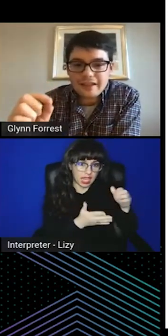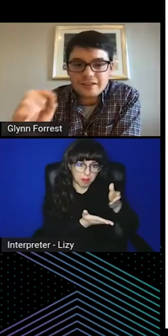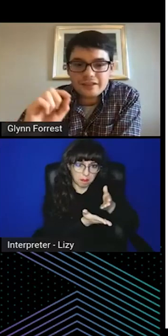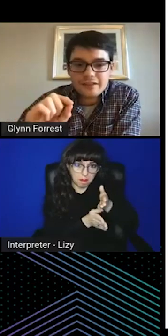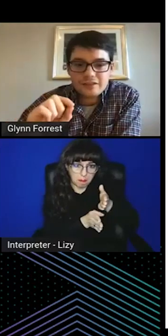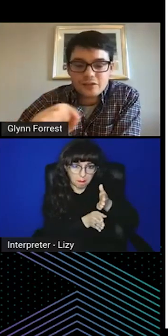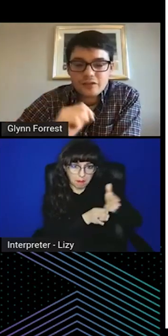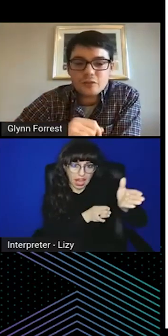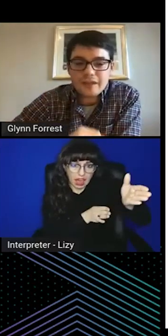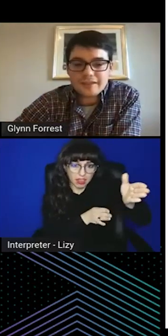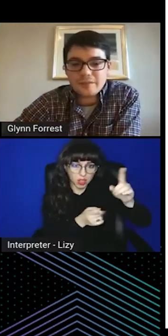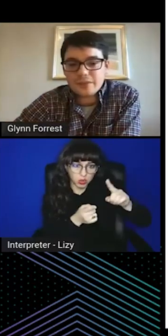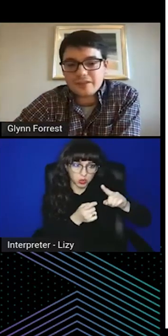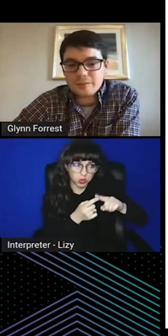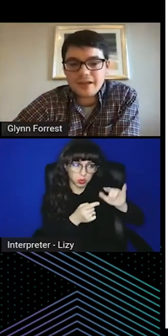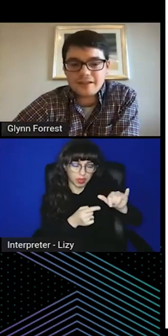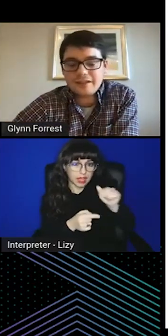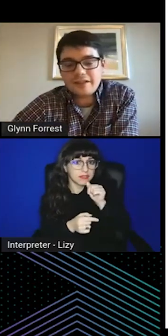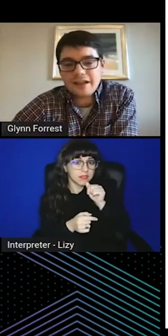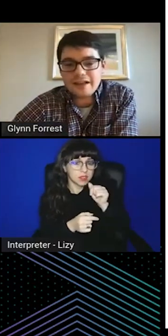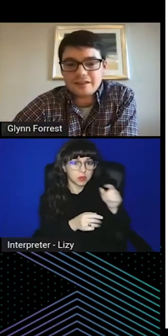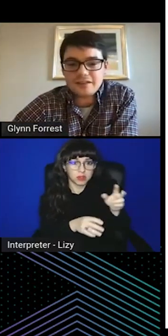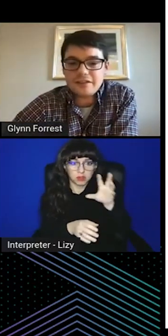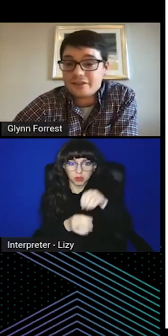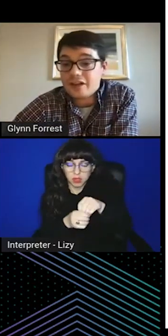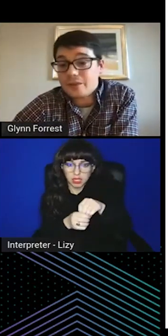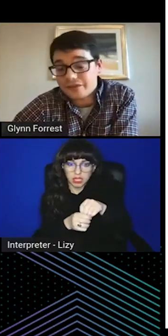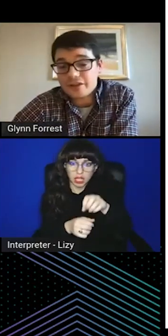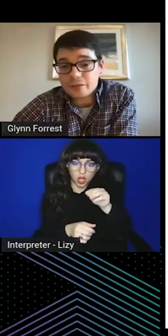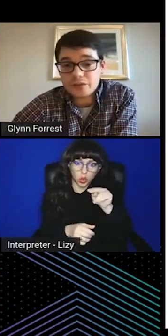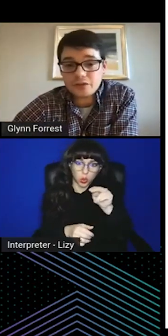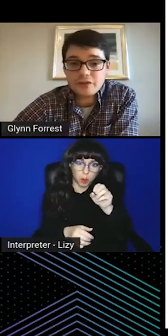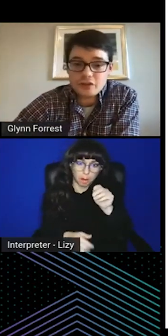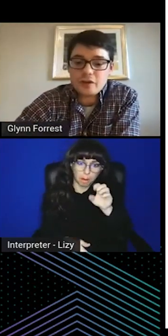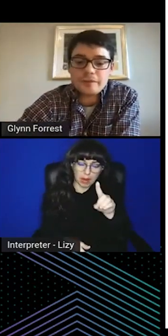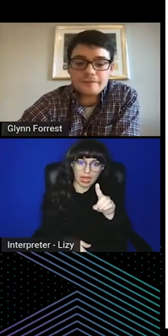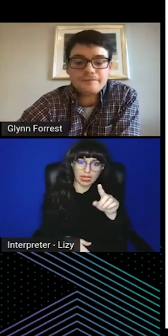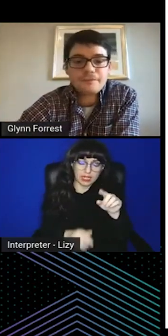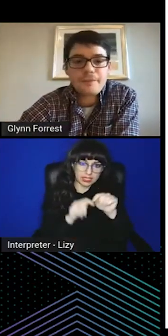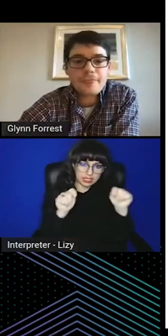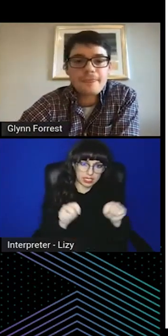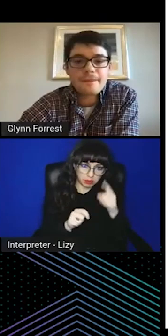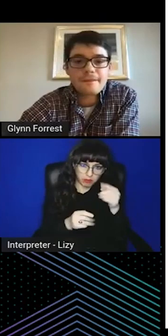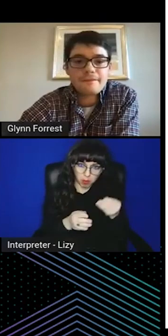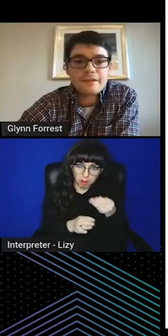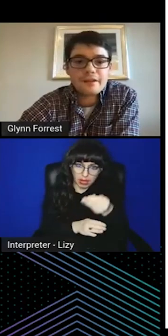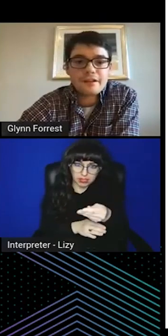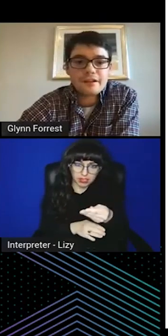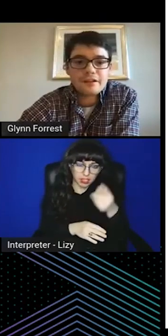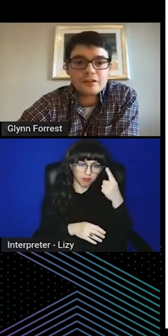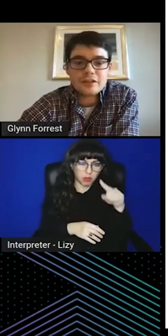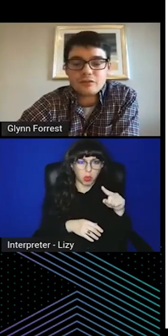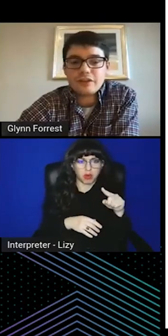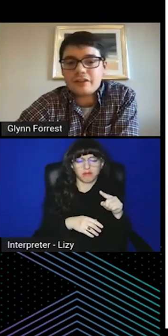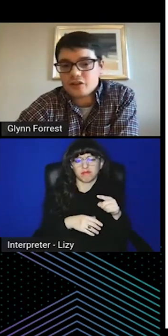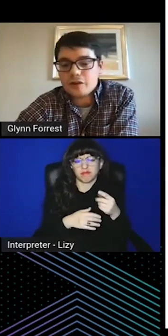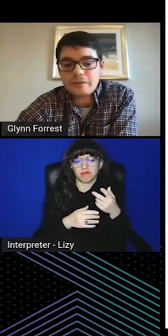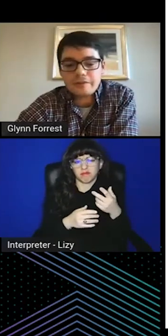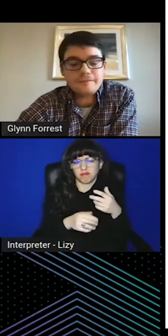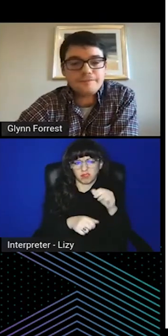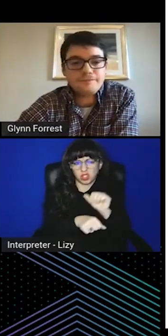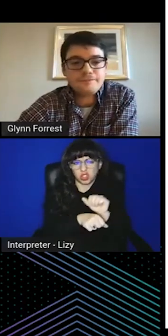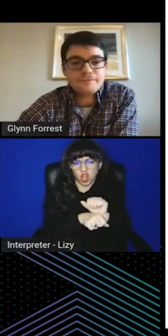it into the Nomad template to pass it as environment variables to the job. So let's run the